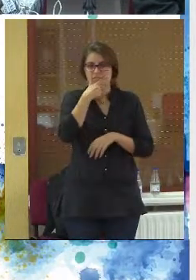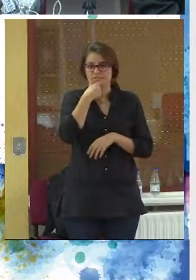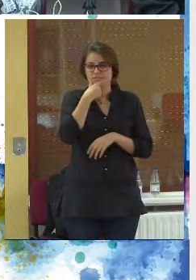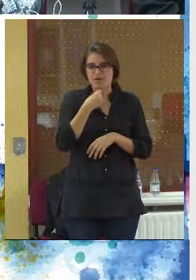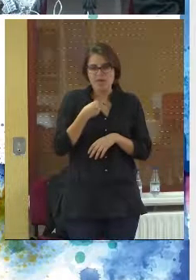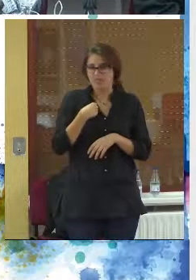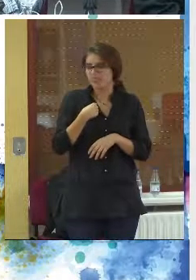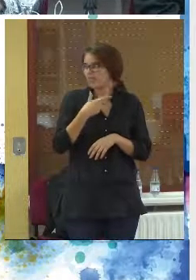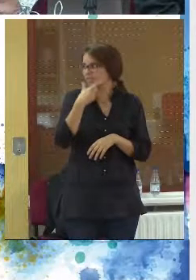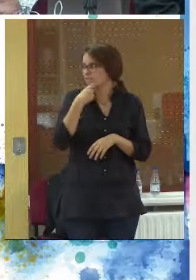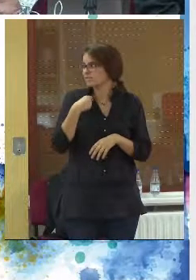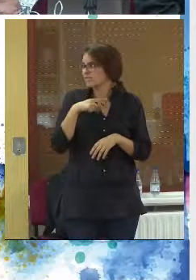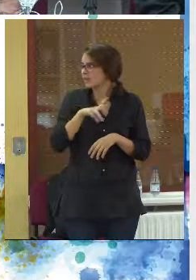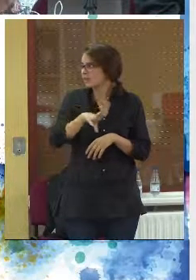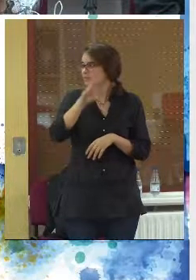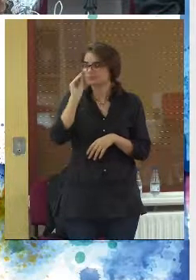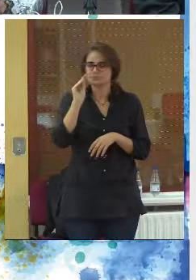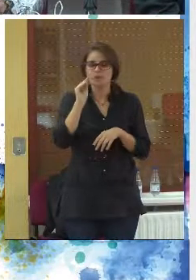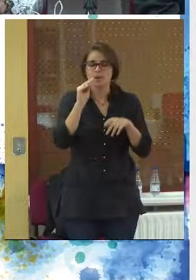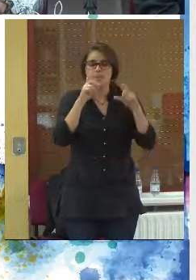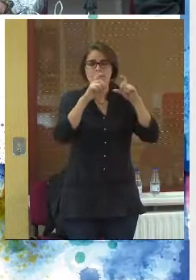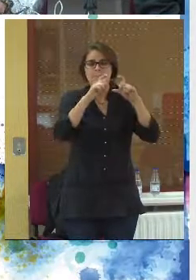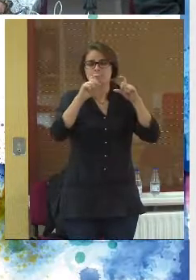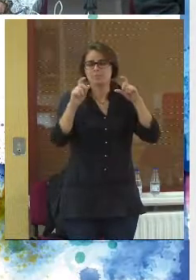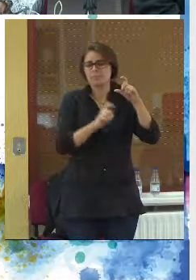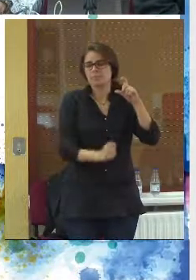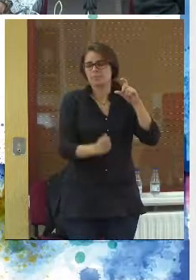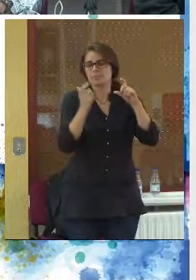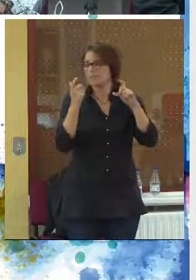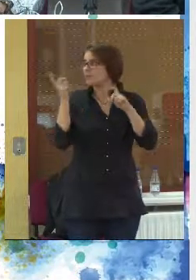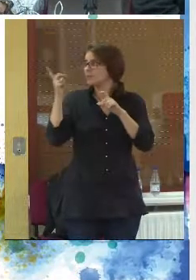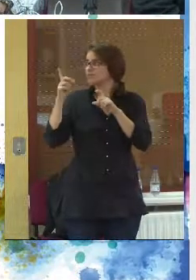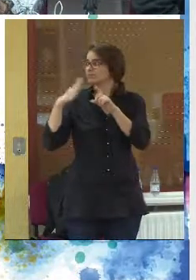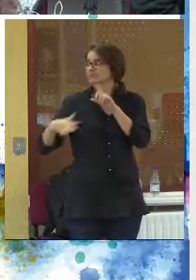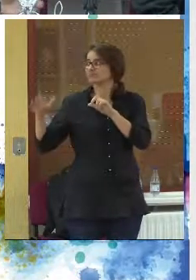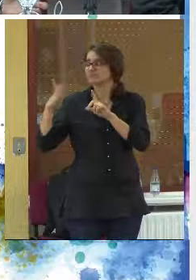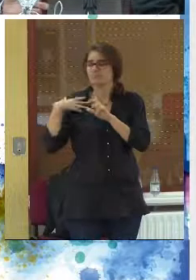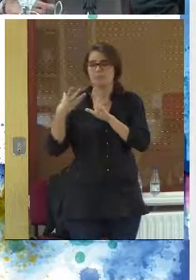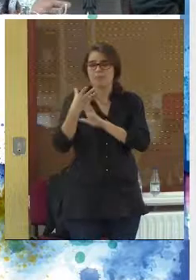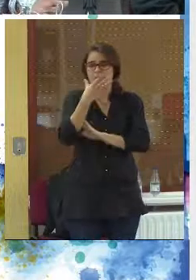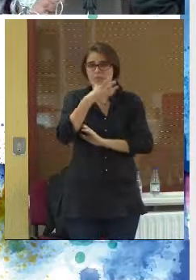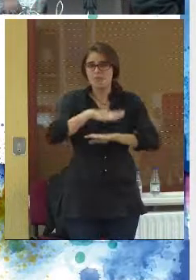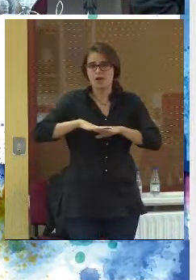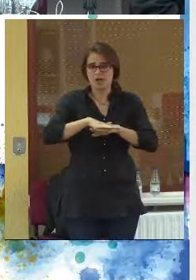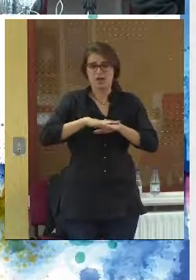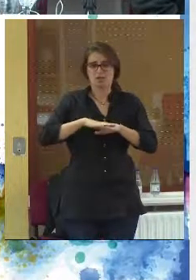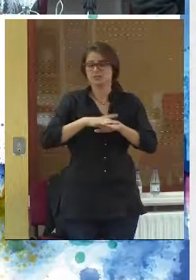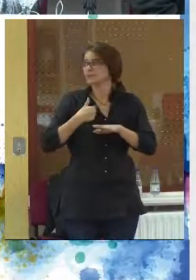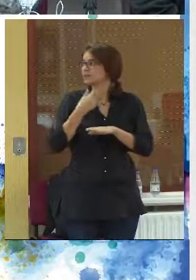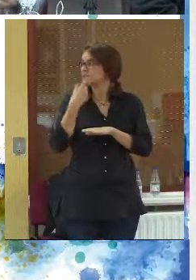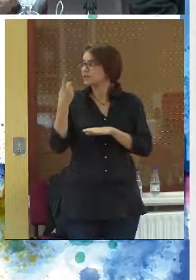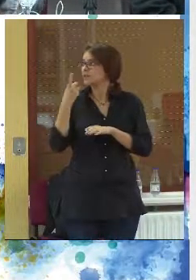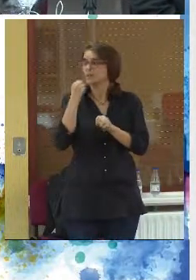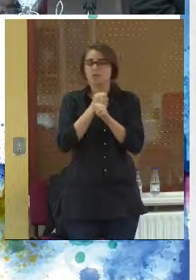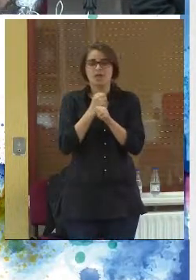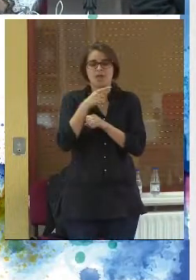screen. User-friendly, very limited icons. This is the most simple profile and the basic one. The different tasks to